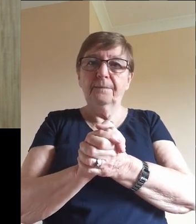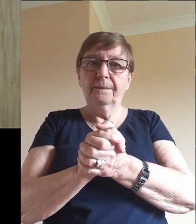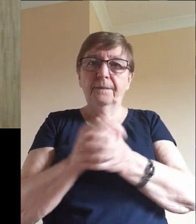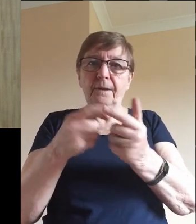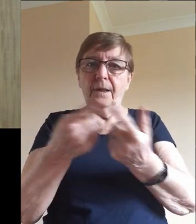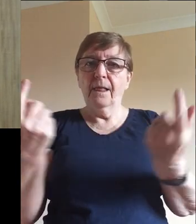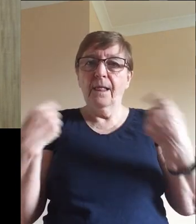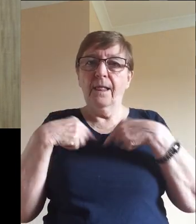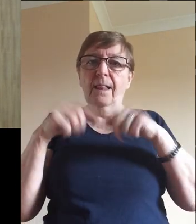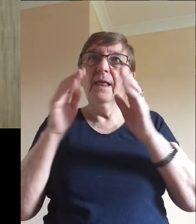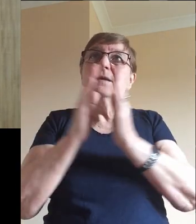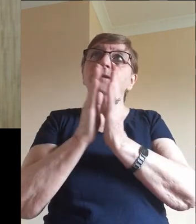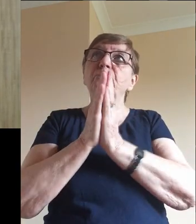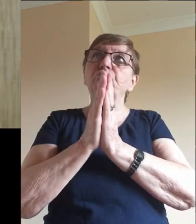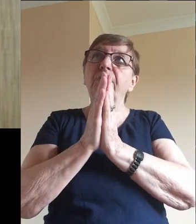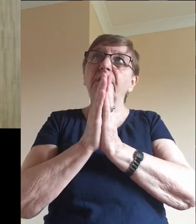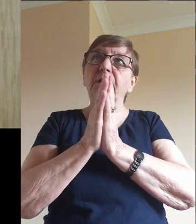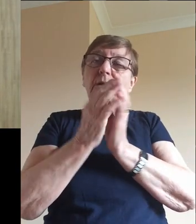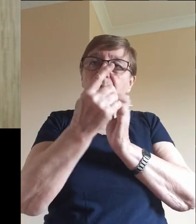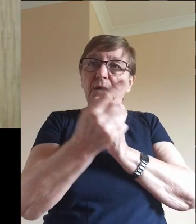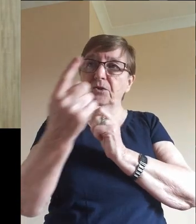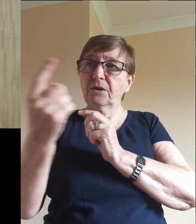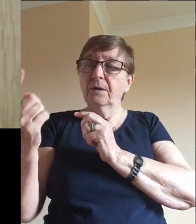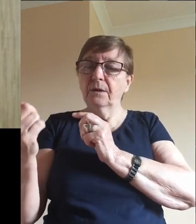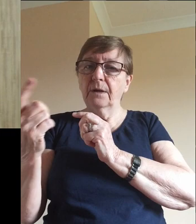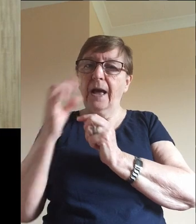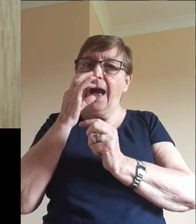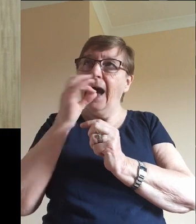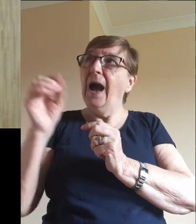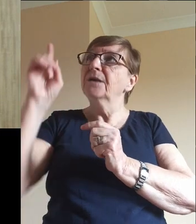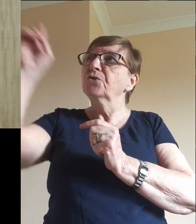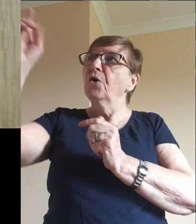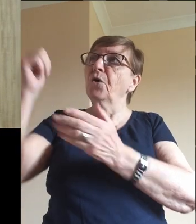Let us pray and ask God's help to do so.